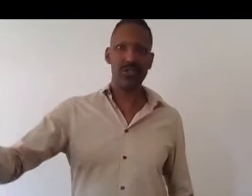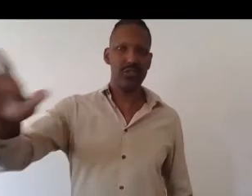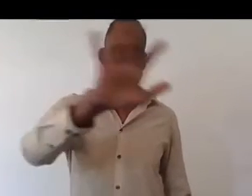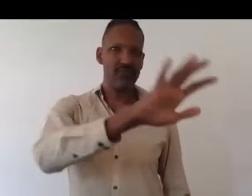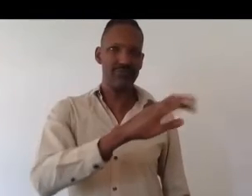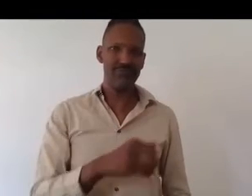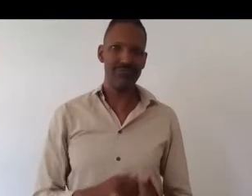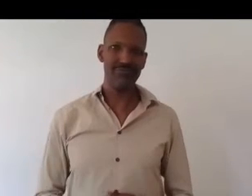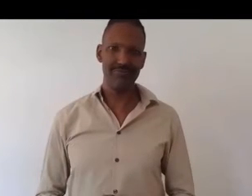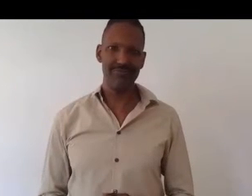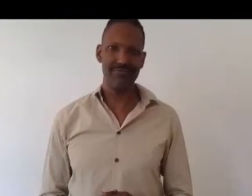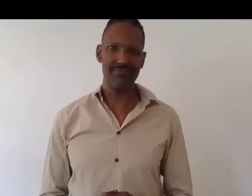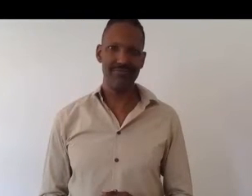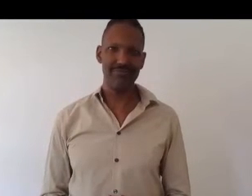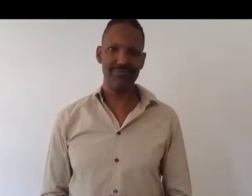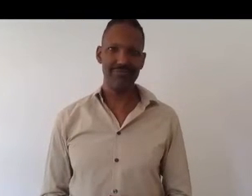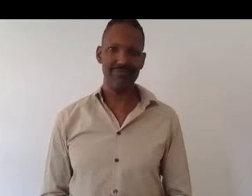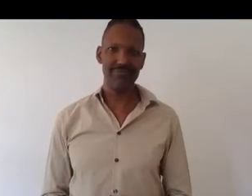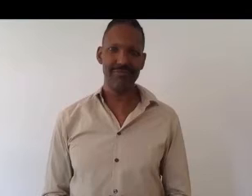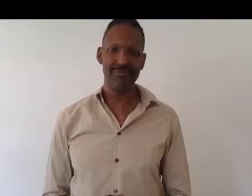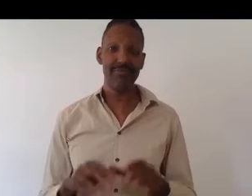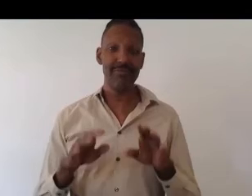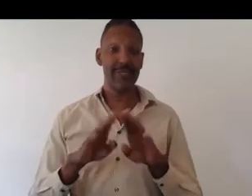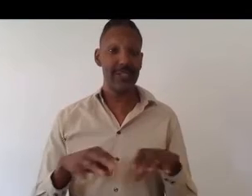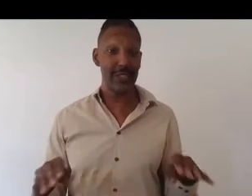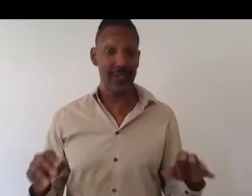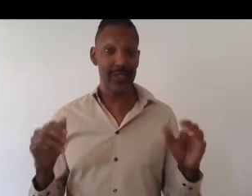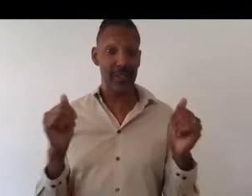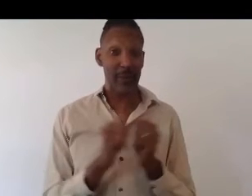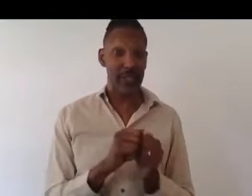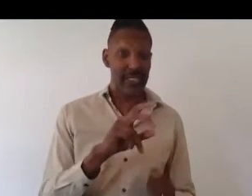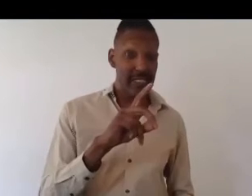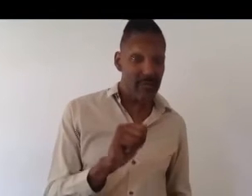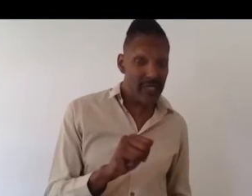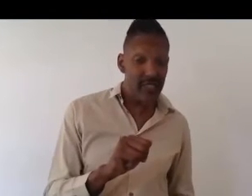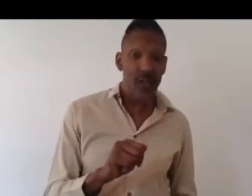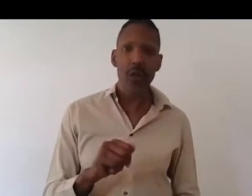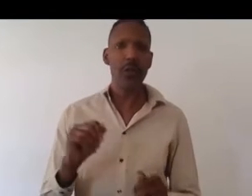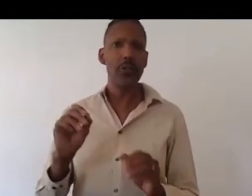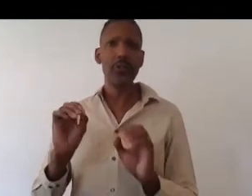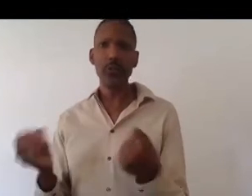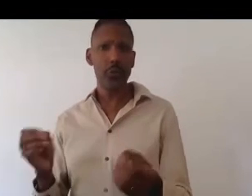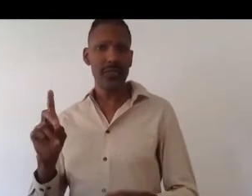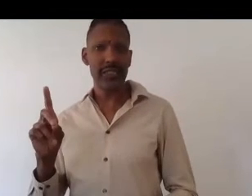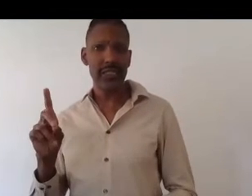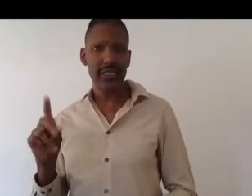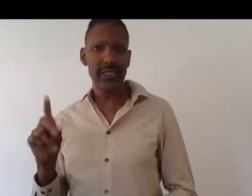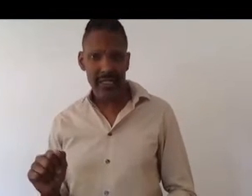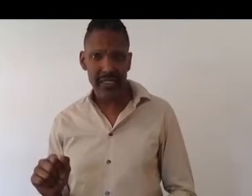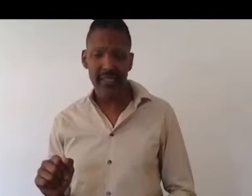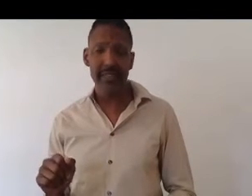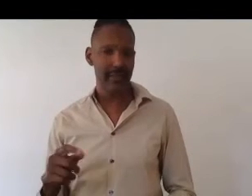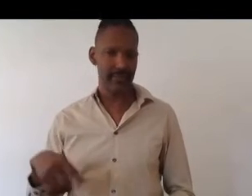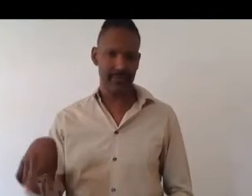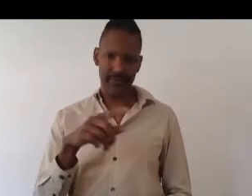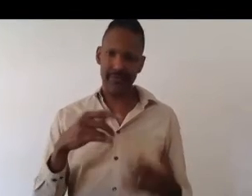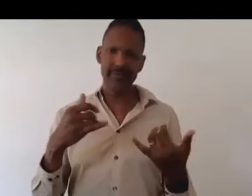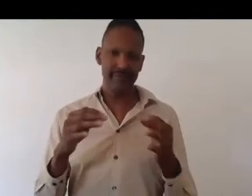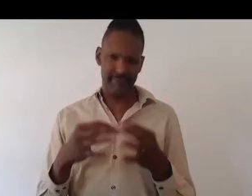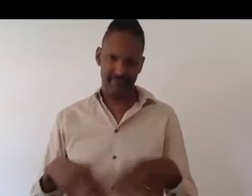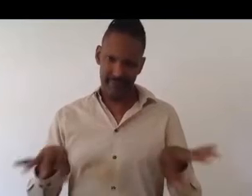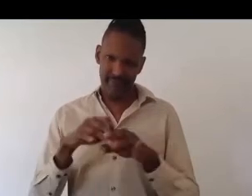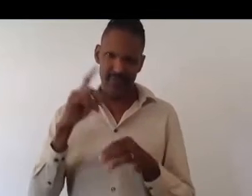STEM in this way with little children, with young children, with and without disabilities, will prepare them for what's next.